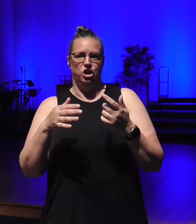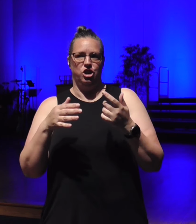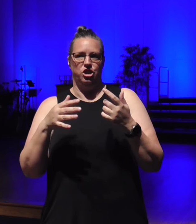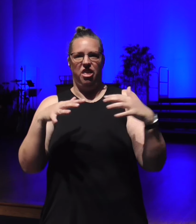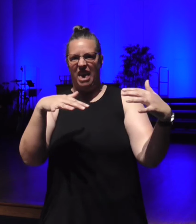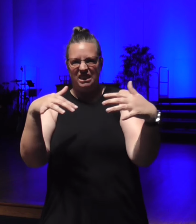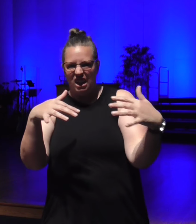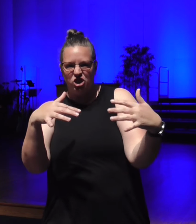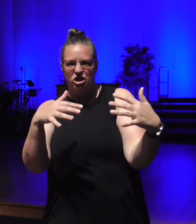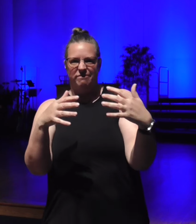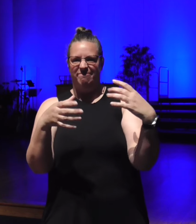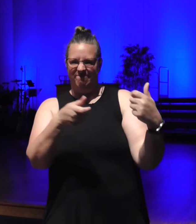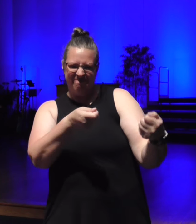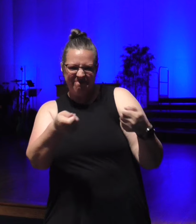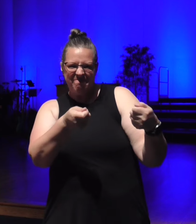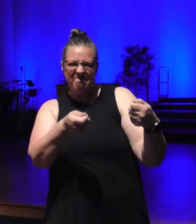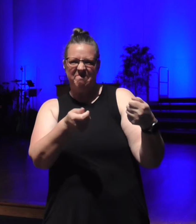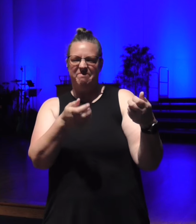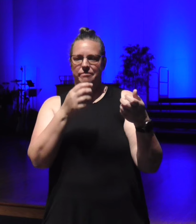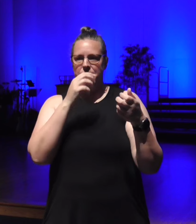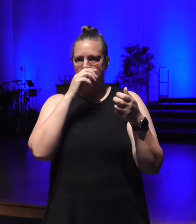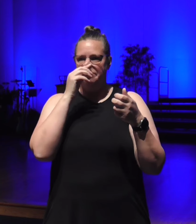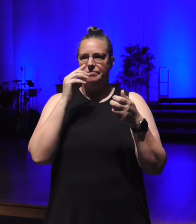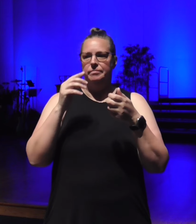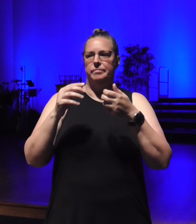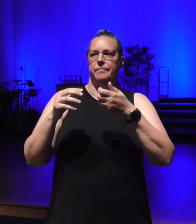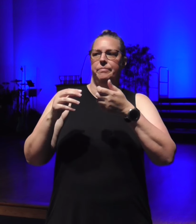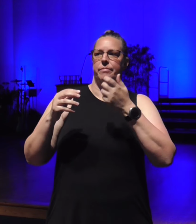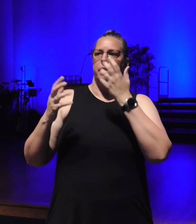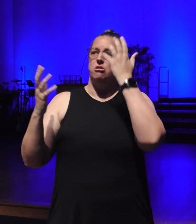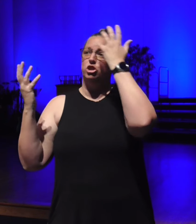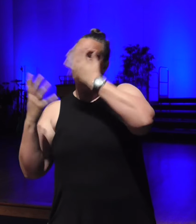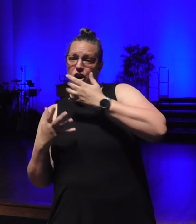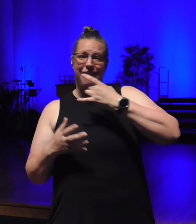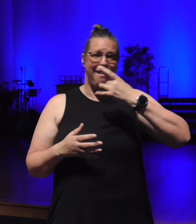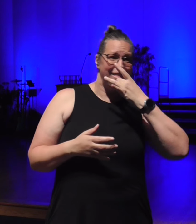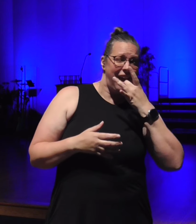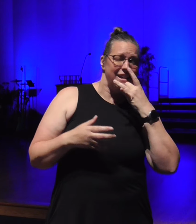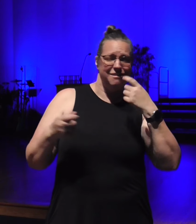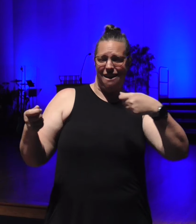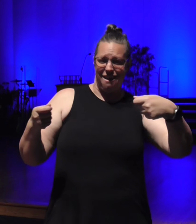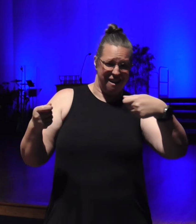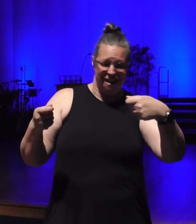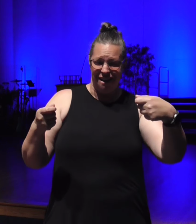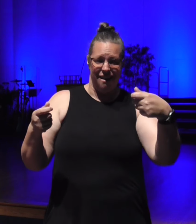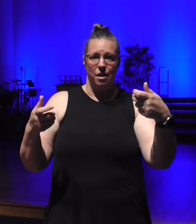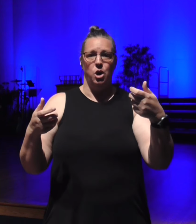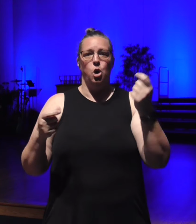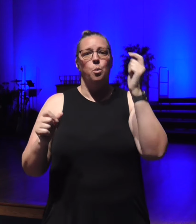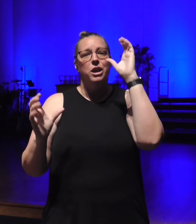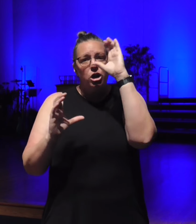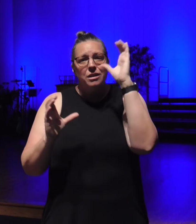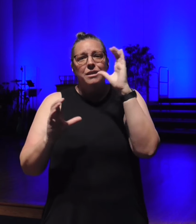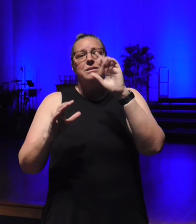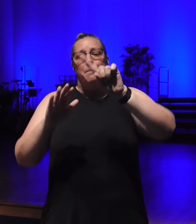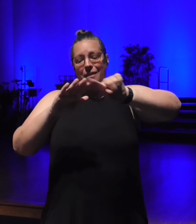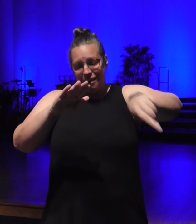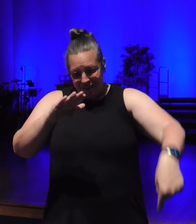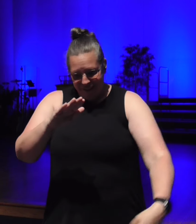between dark and light, between time and timelessness. We are called to seek something greater, that